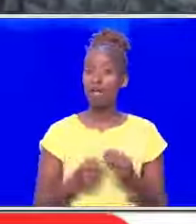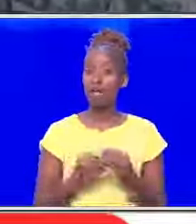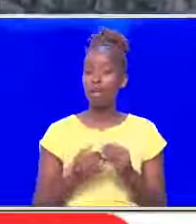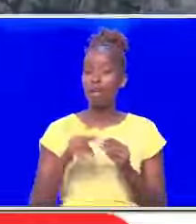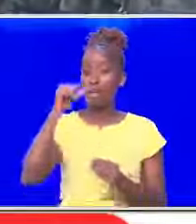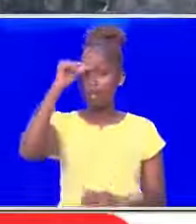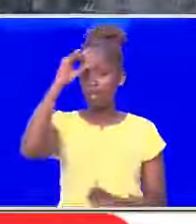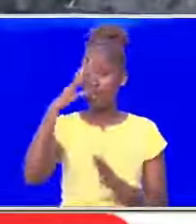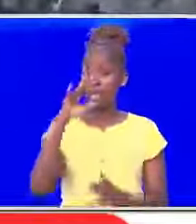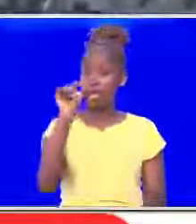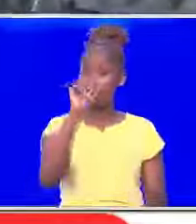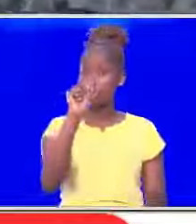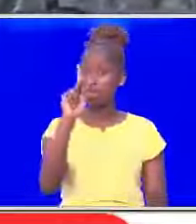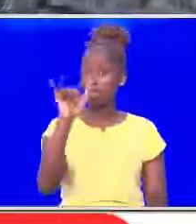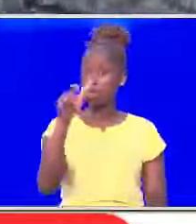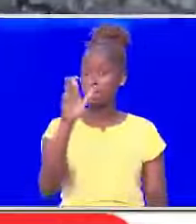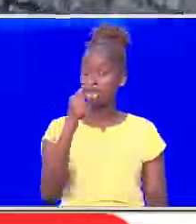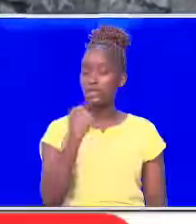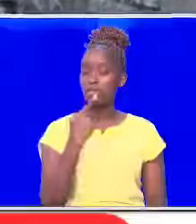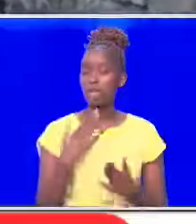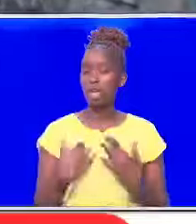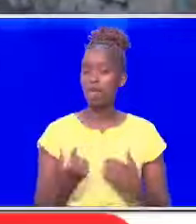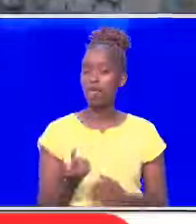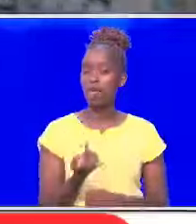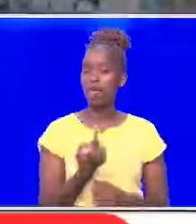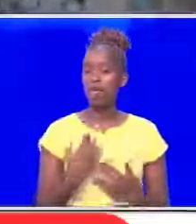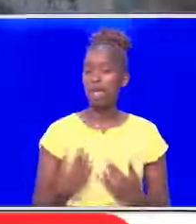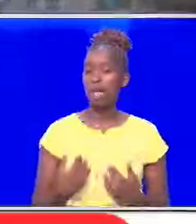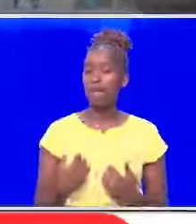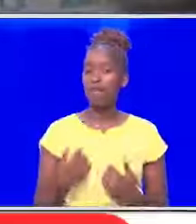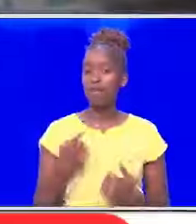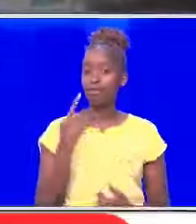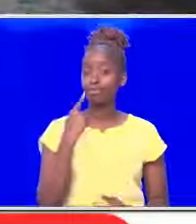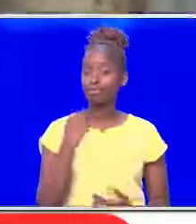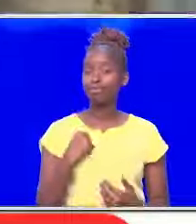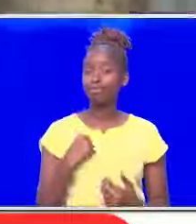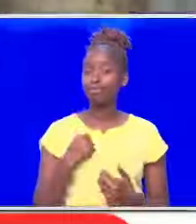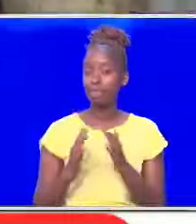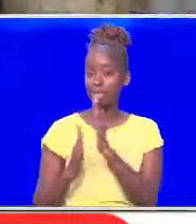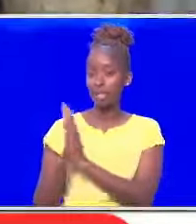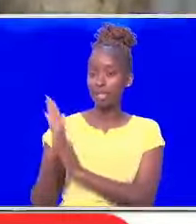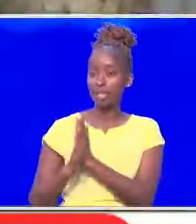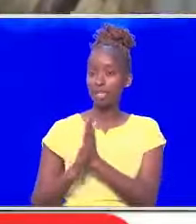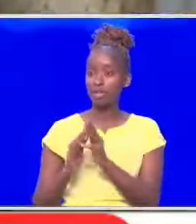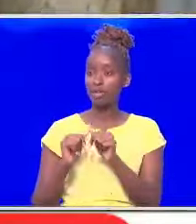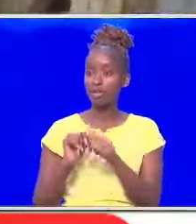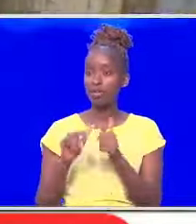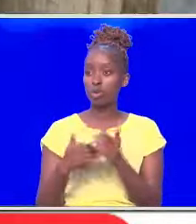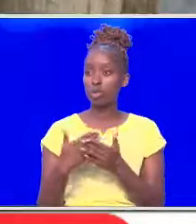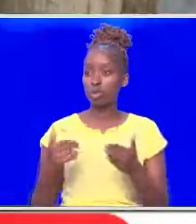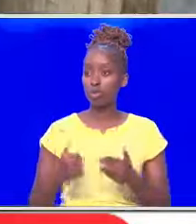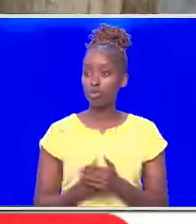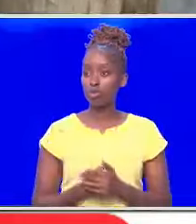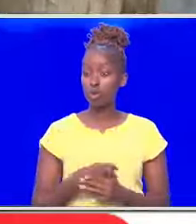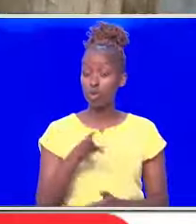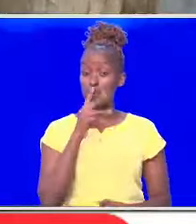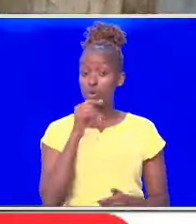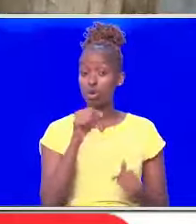hint at the selfish interests of nearby industries exhibiting the crisis. Hii maji unaona hivi si ya